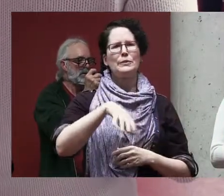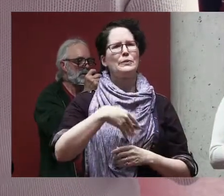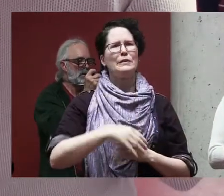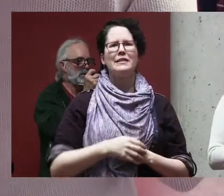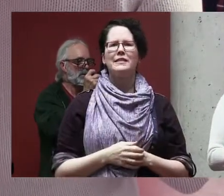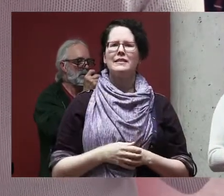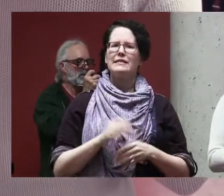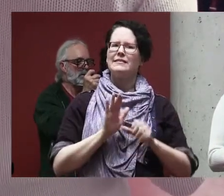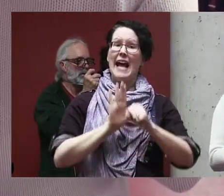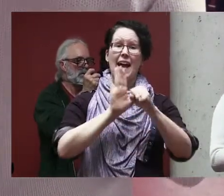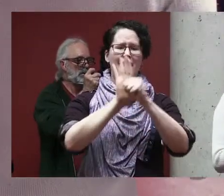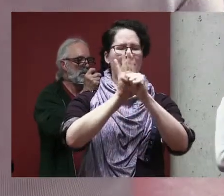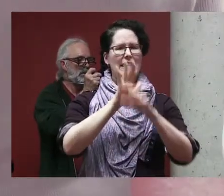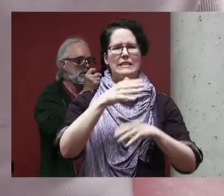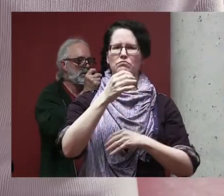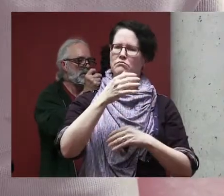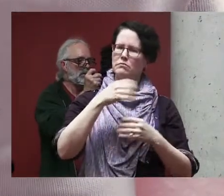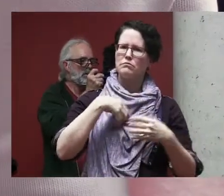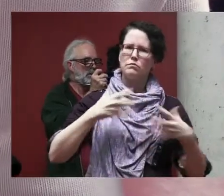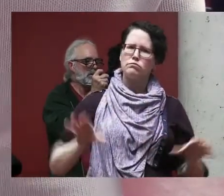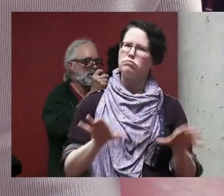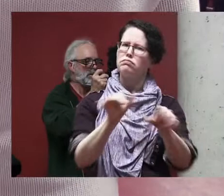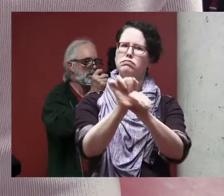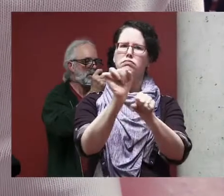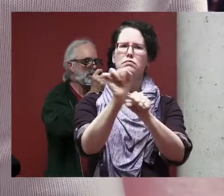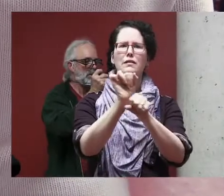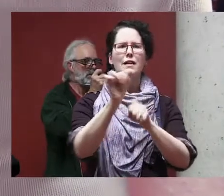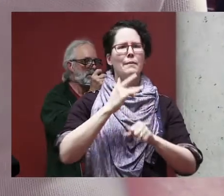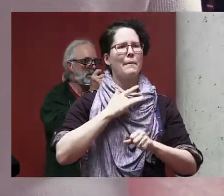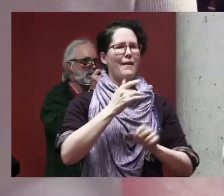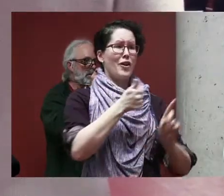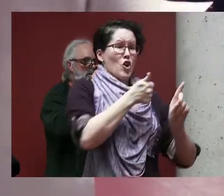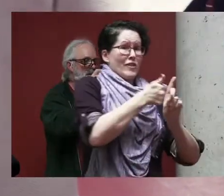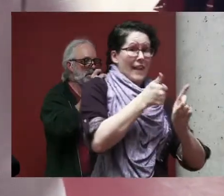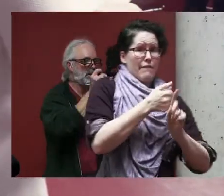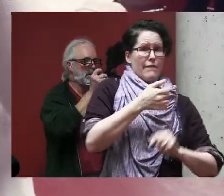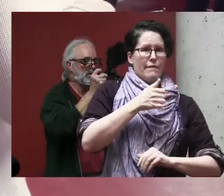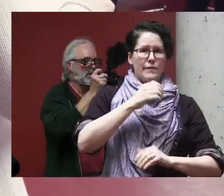a tireless advocate for others, but you are a reluctant advocate for yourself.